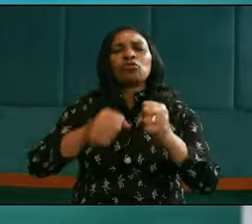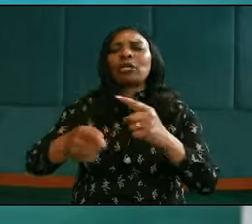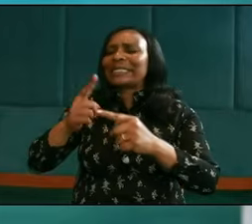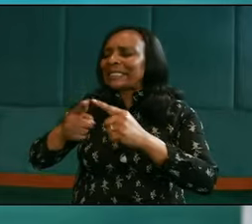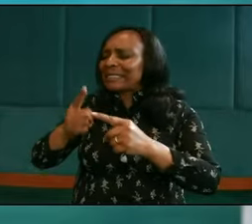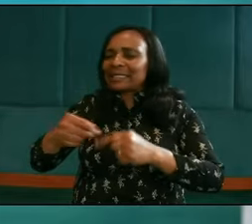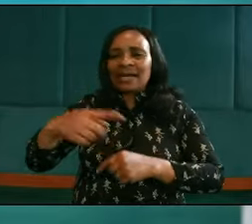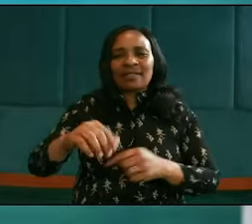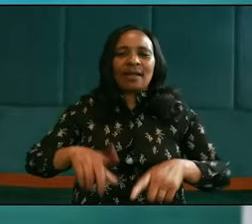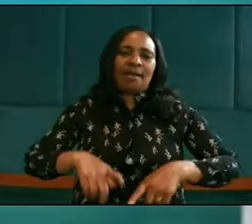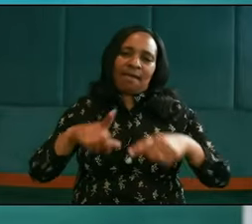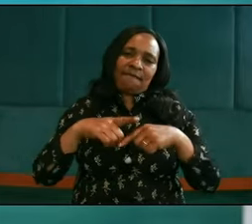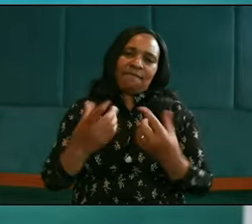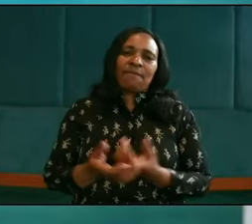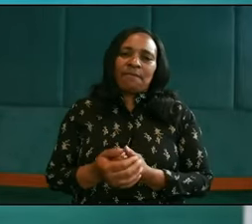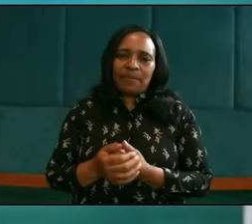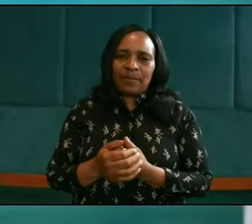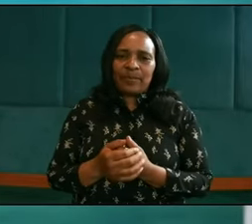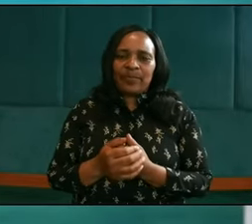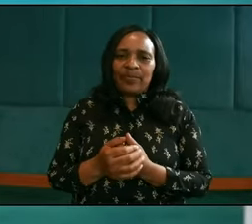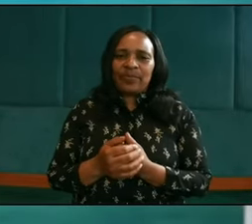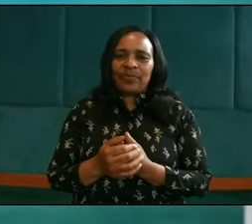us alive.